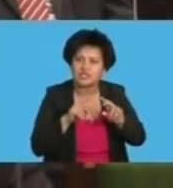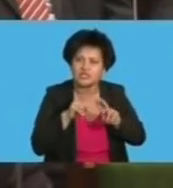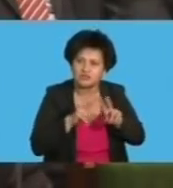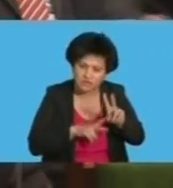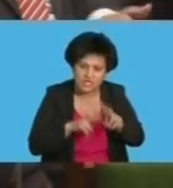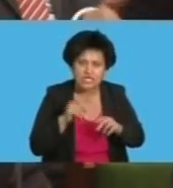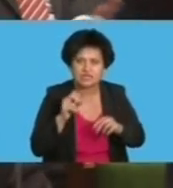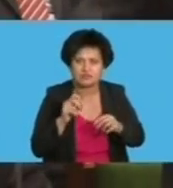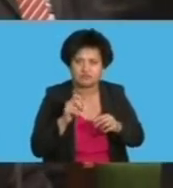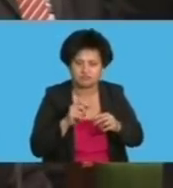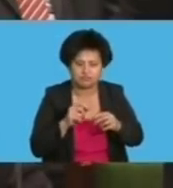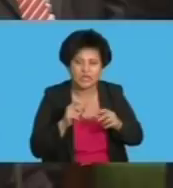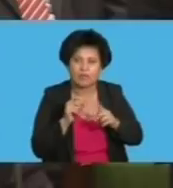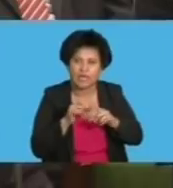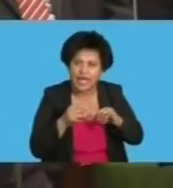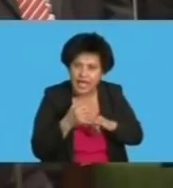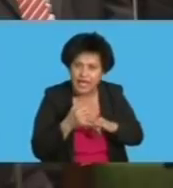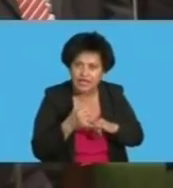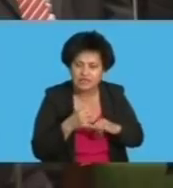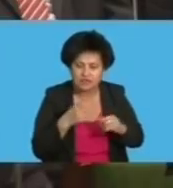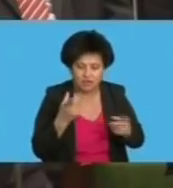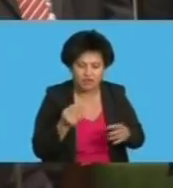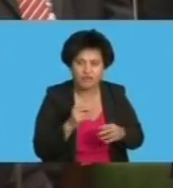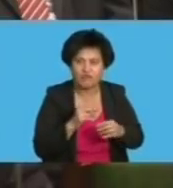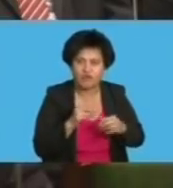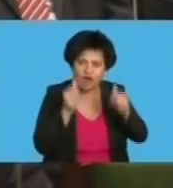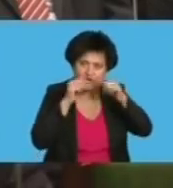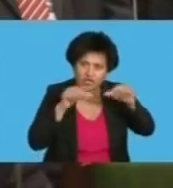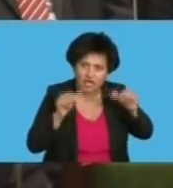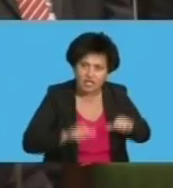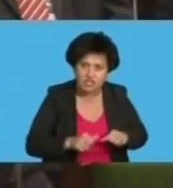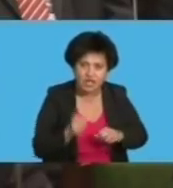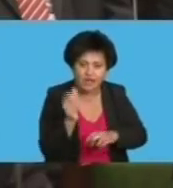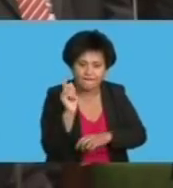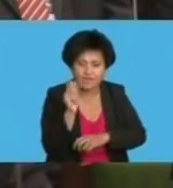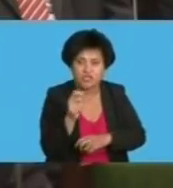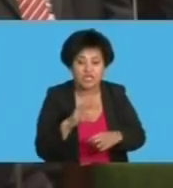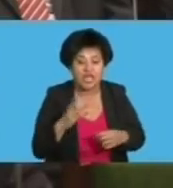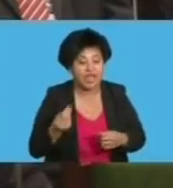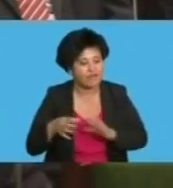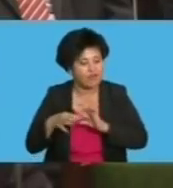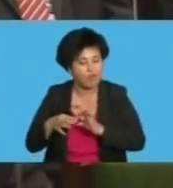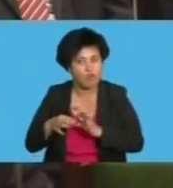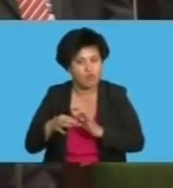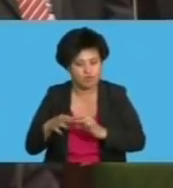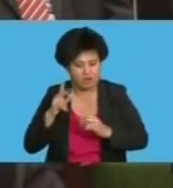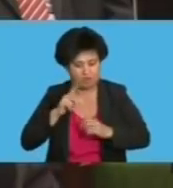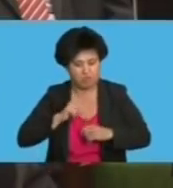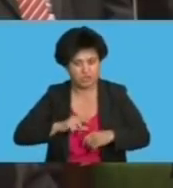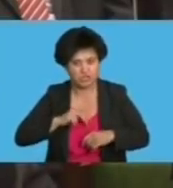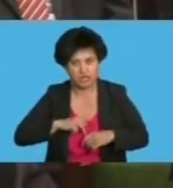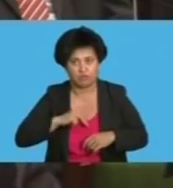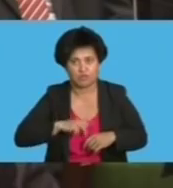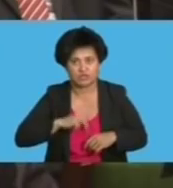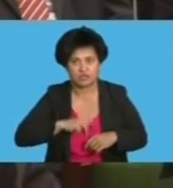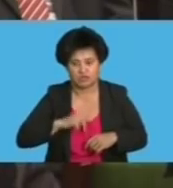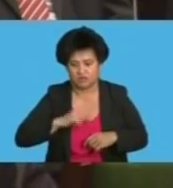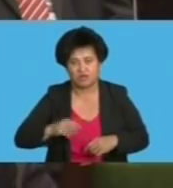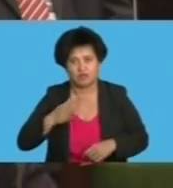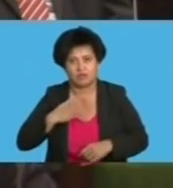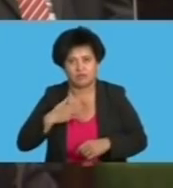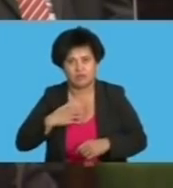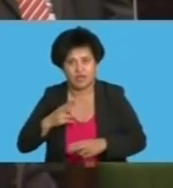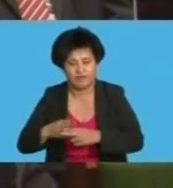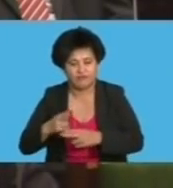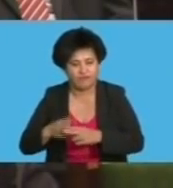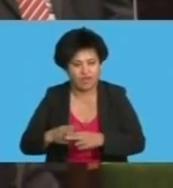give people or get them into aquaculture and fish farming. They had their own farms updated whilst they were Deputy Permanent Secretaries. They should know that. Honourable Leader